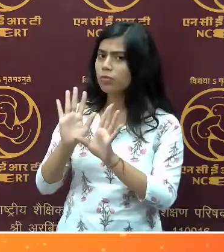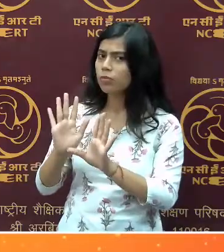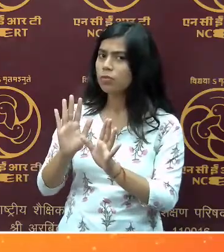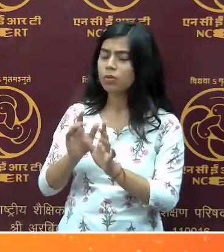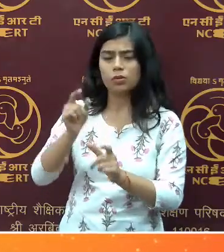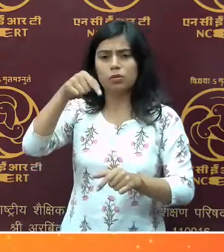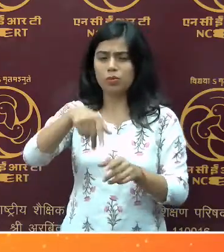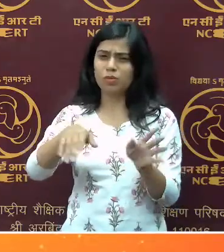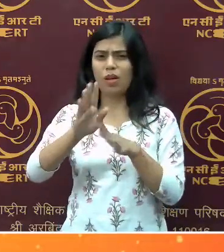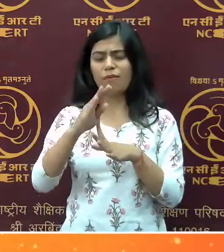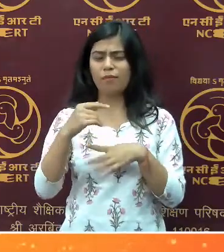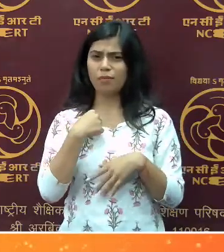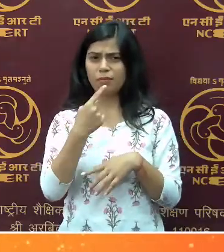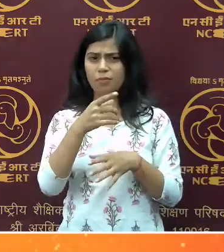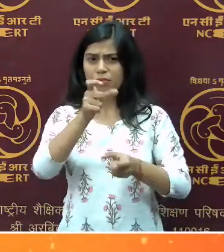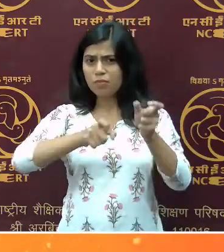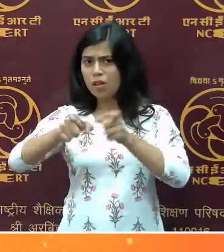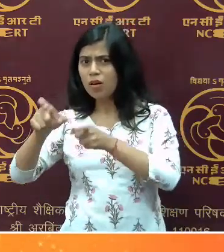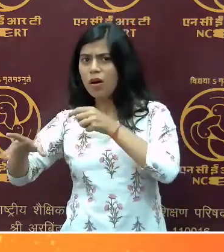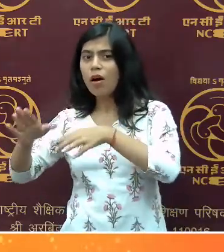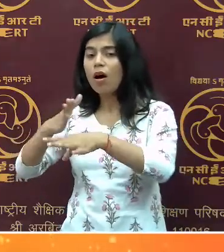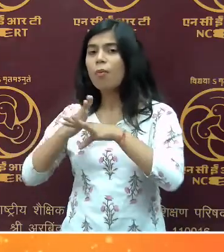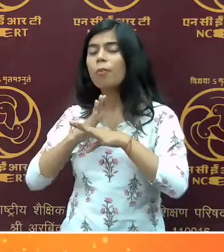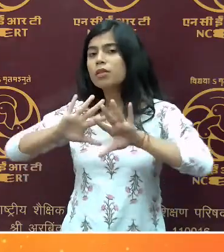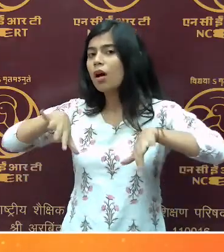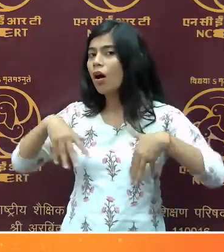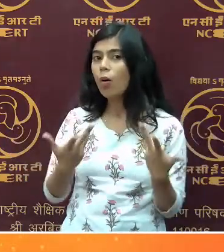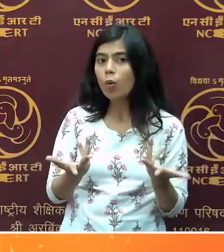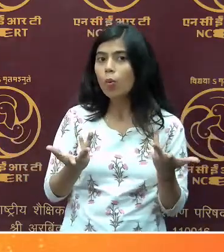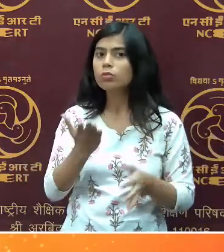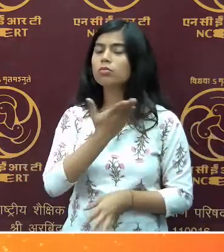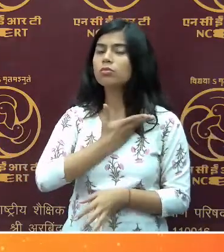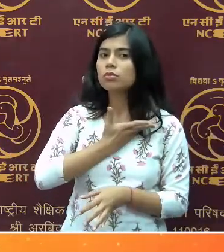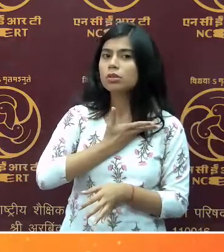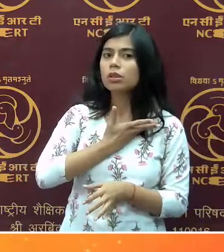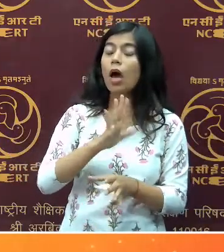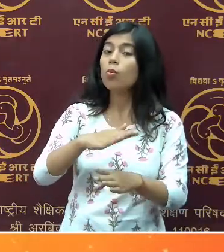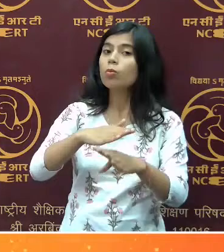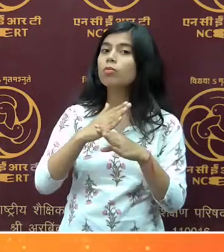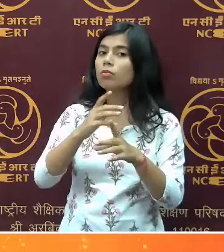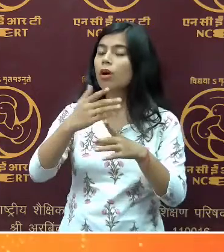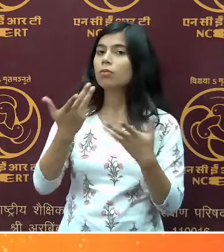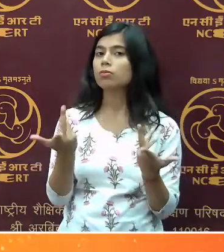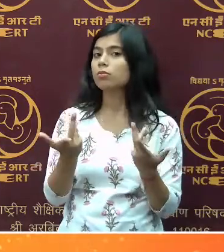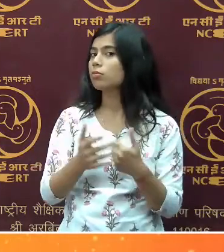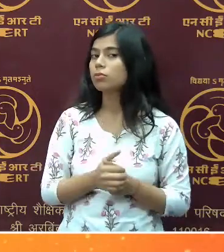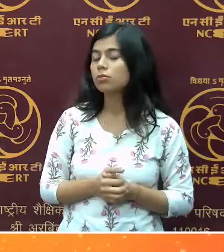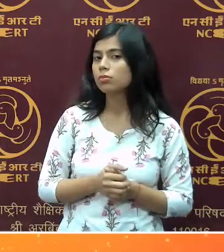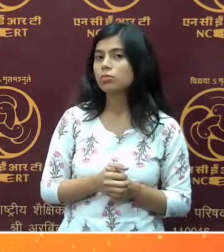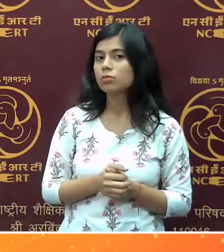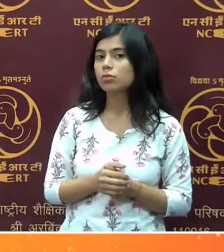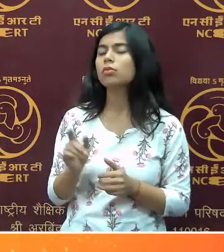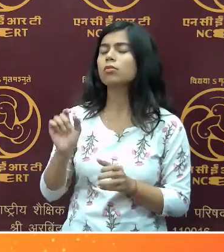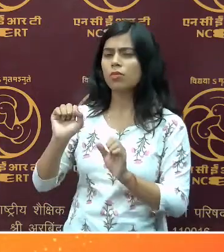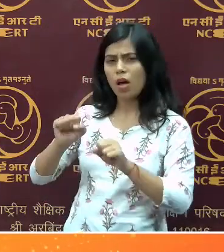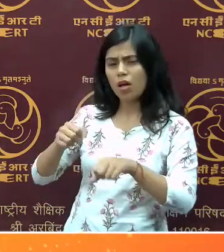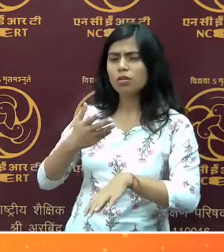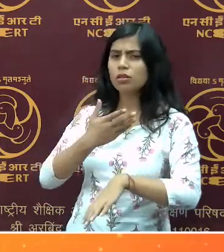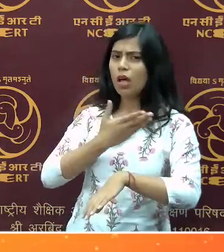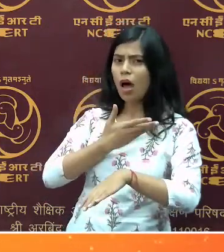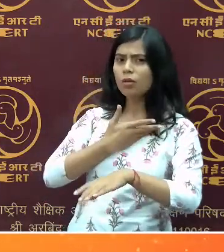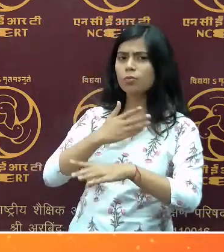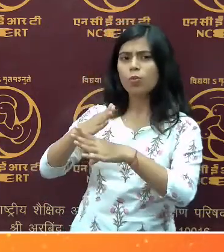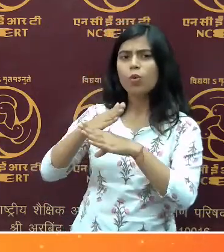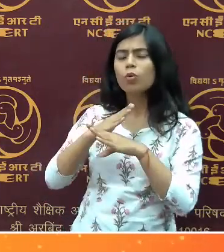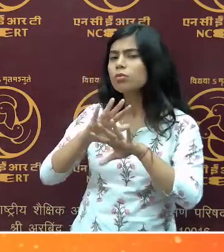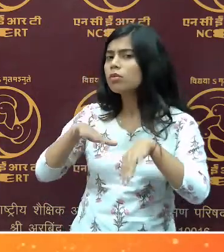person or anything can be protected, but how can the rights be protected? Yeah, rights are protected by